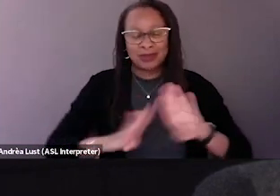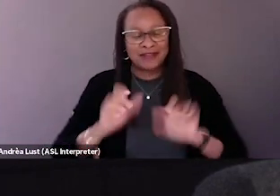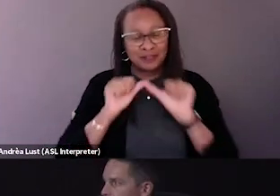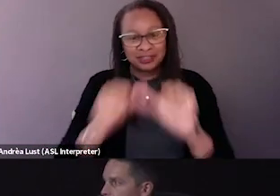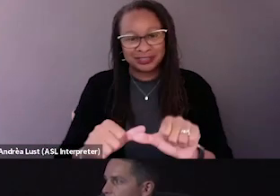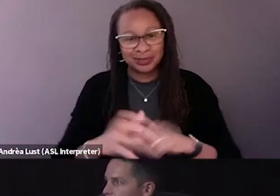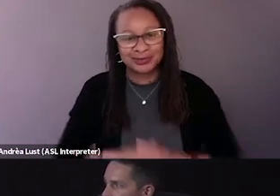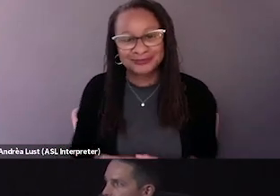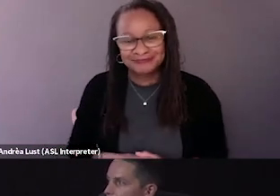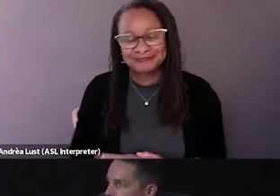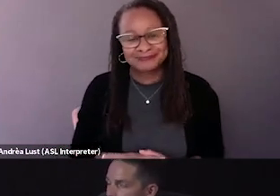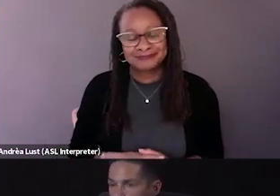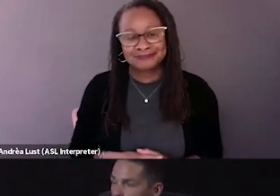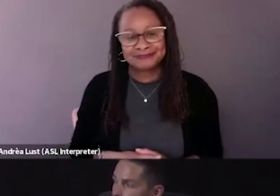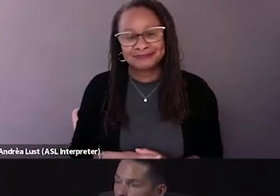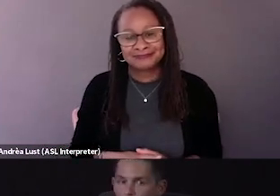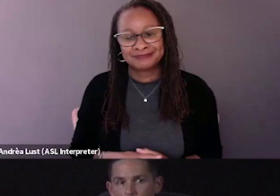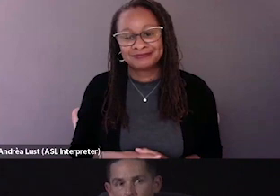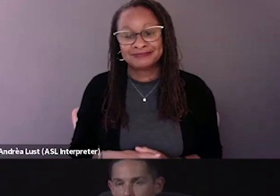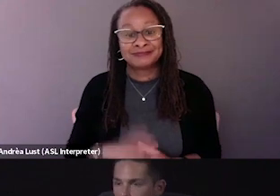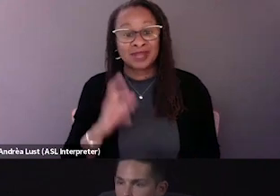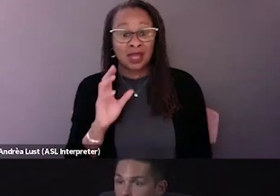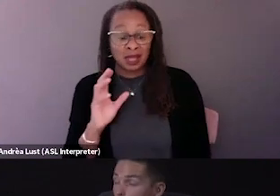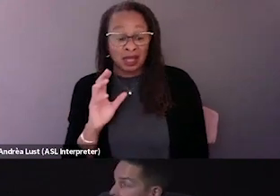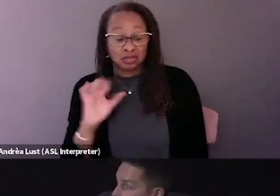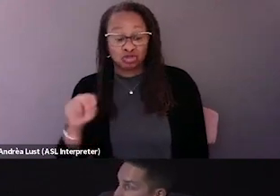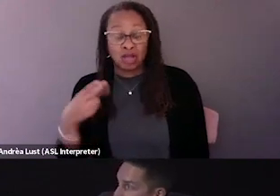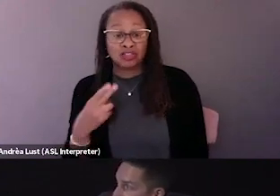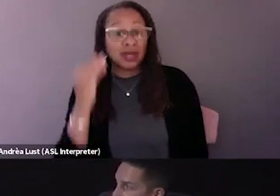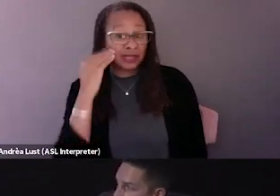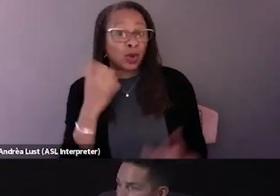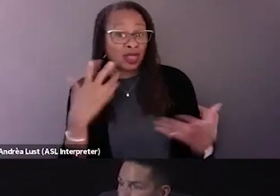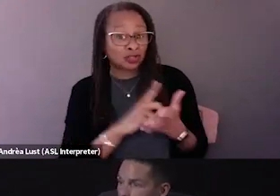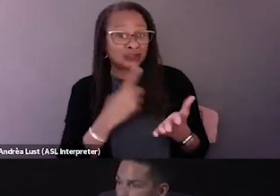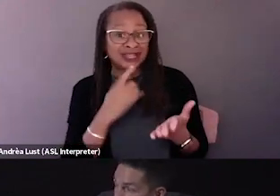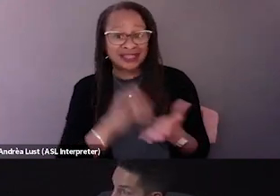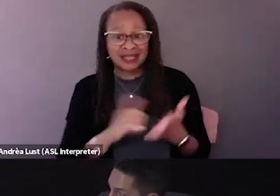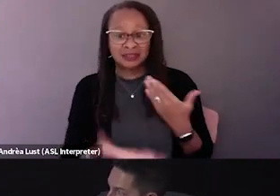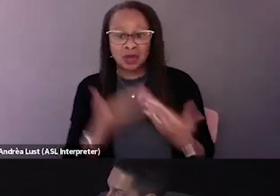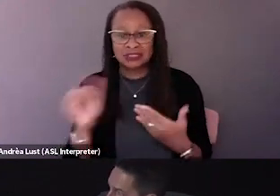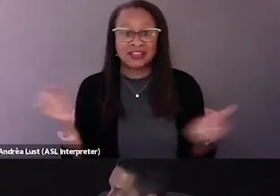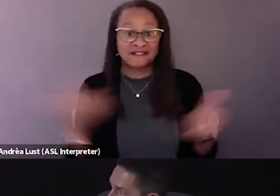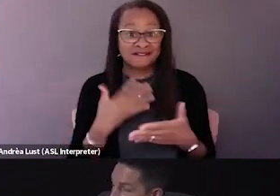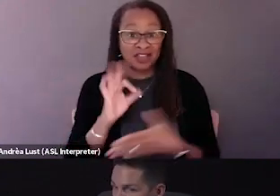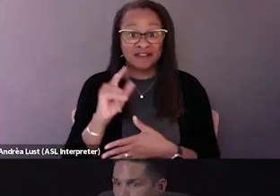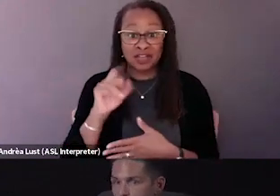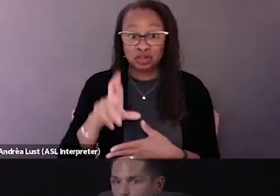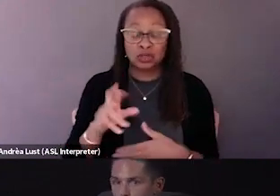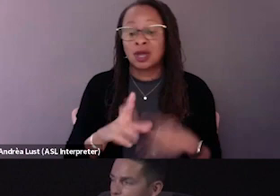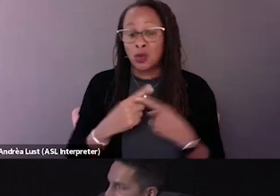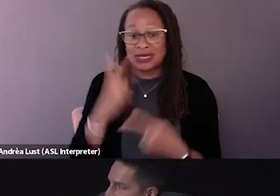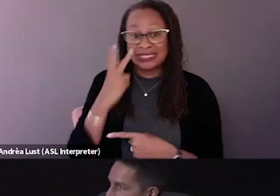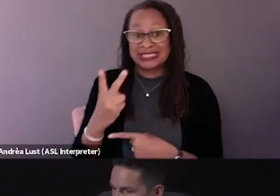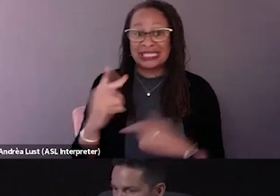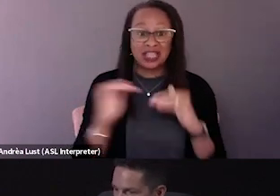So, yeah, and on that note, it's interesting. I know a lot of doctors who say that it's almost like the fear factor now. When they see